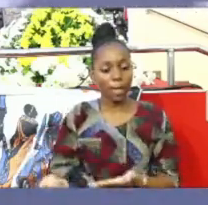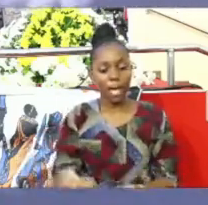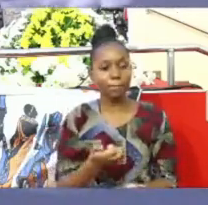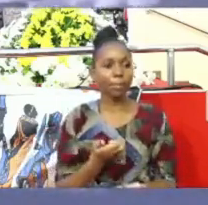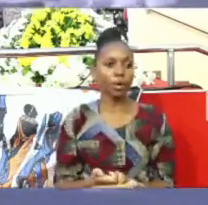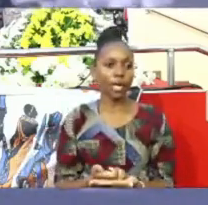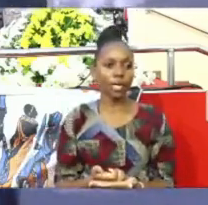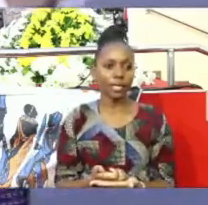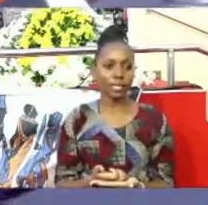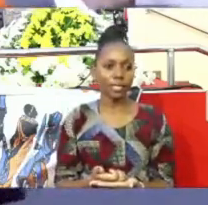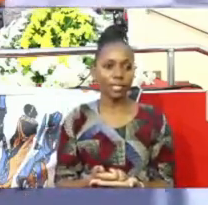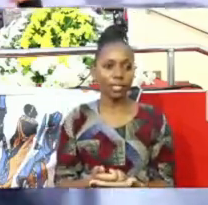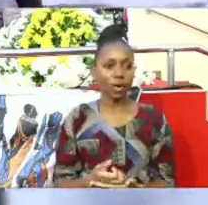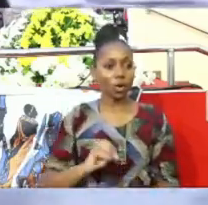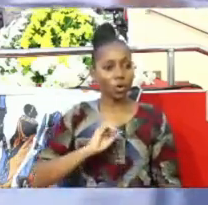landlord.